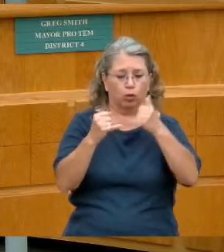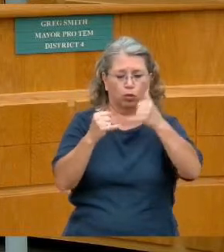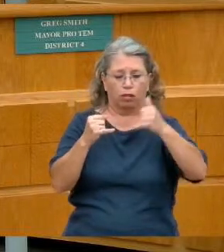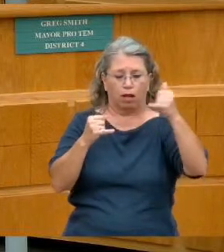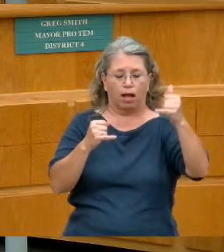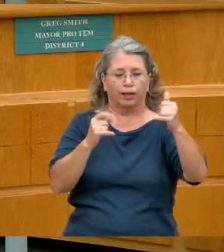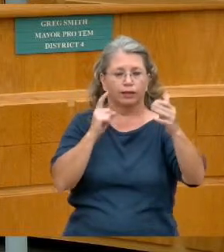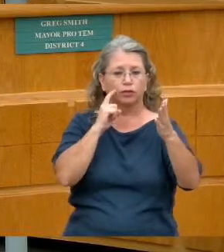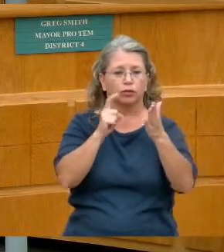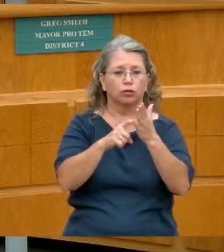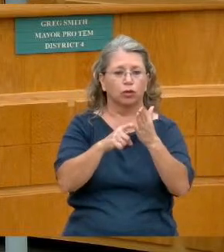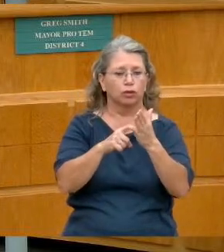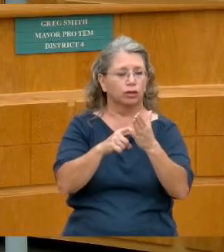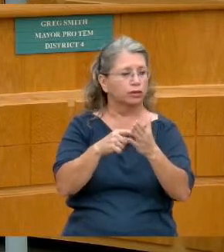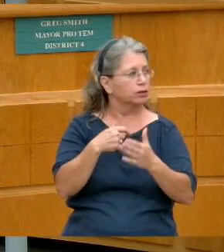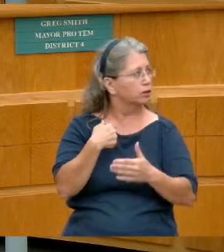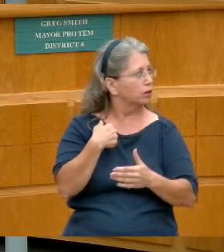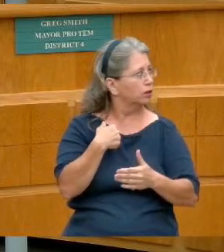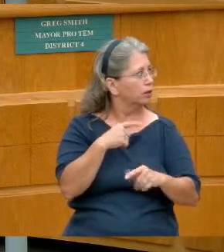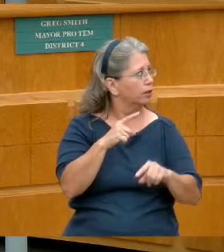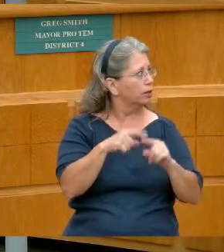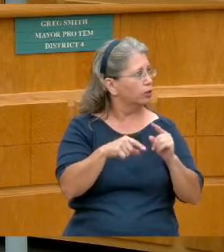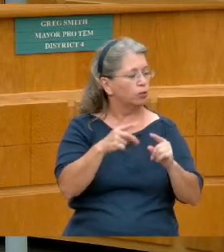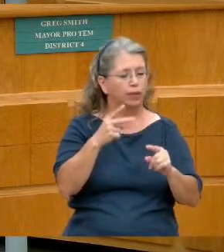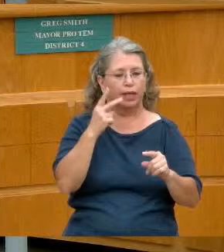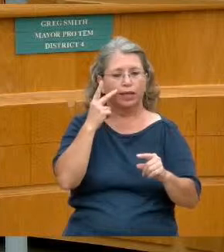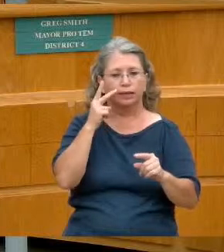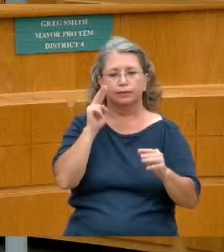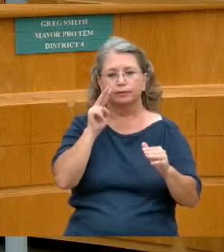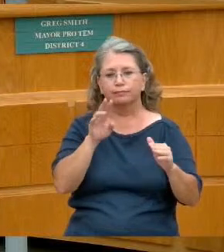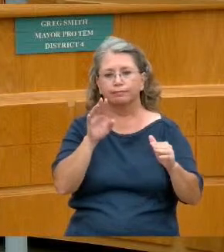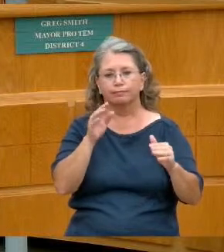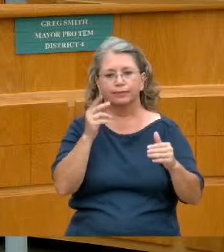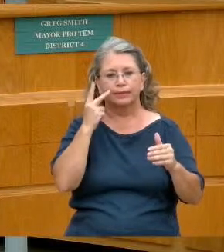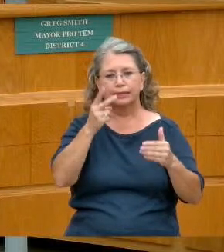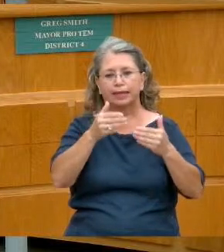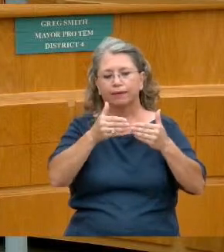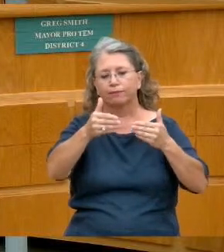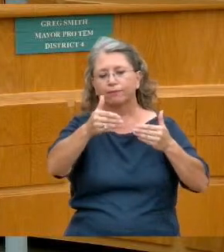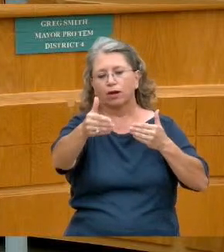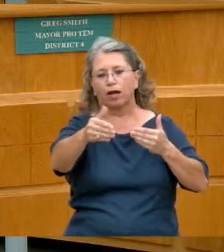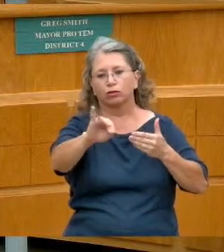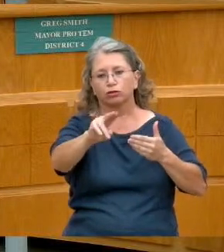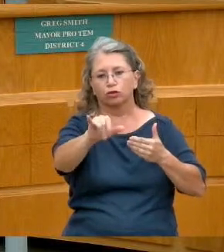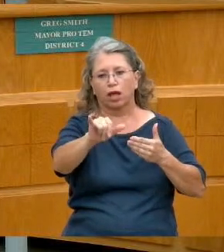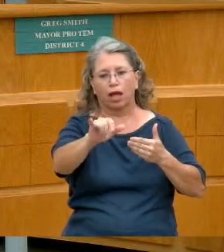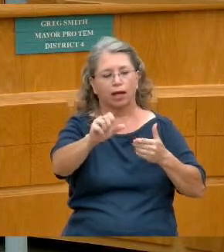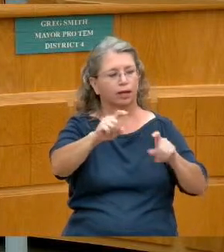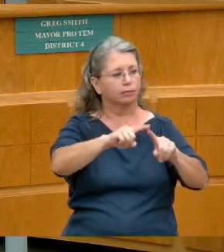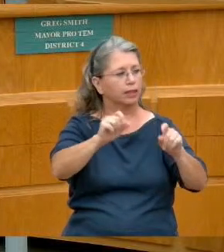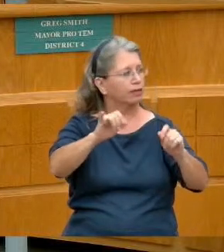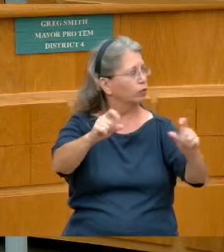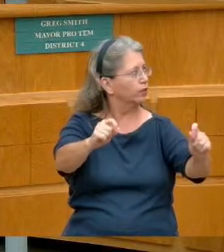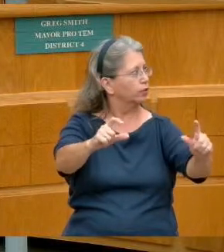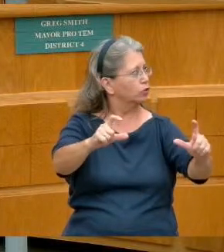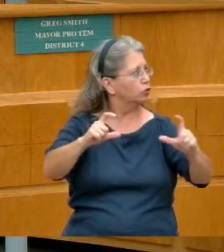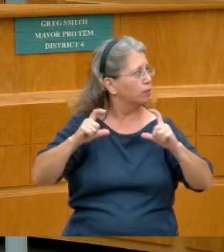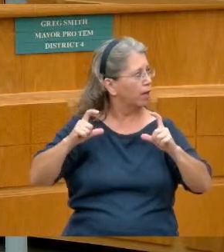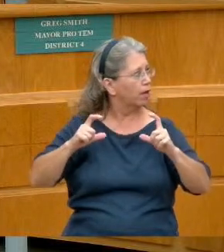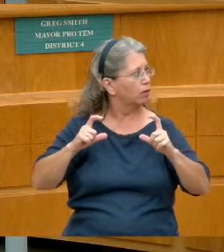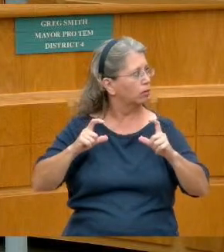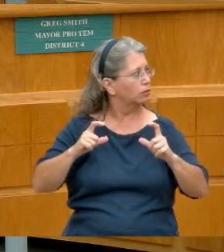not hitting the axis we're not hitting July 17th yet. So if we zoom out a little bit, we can see